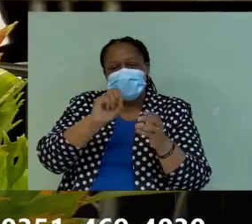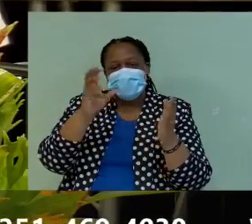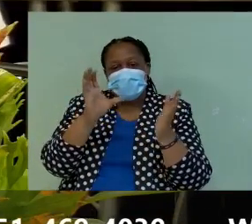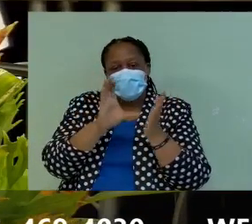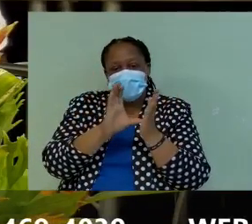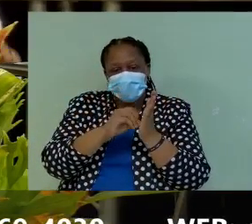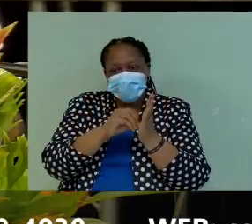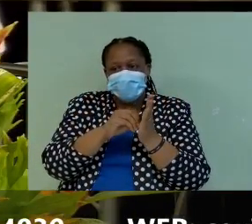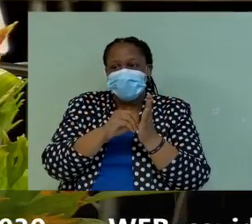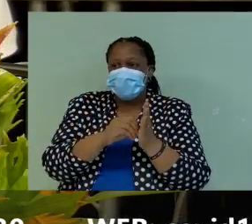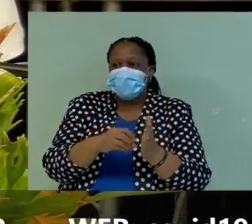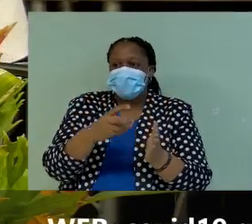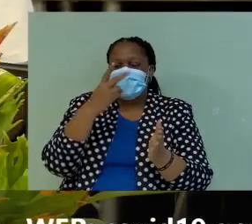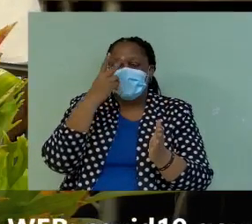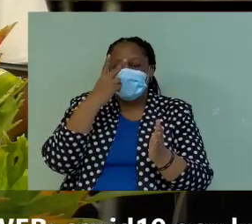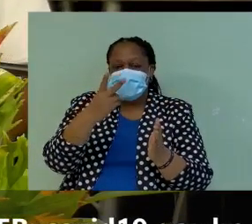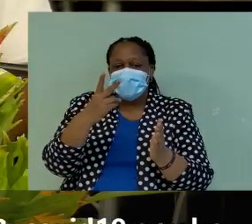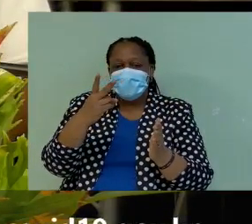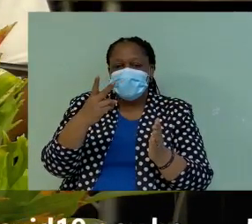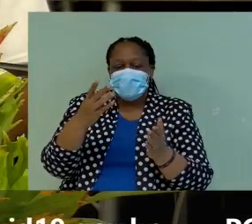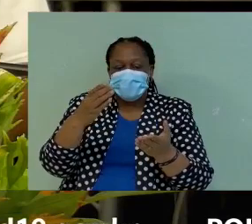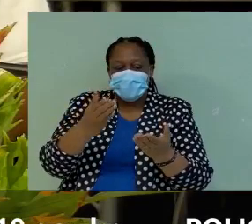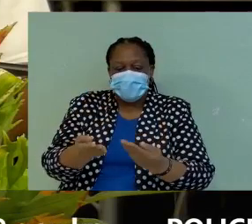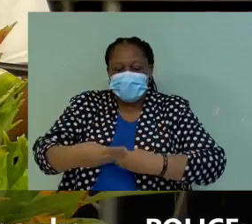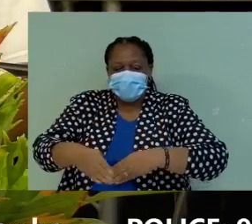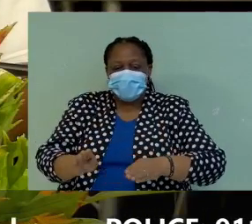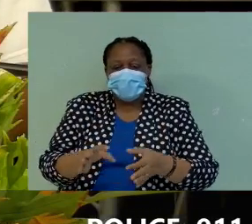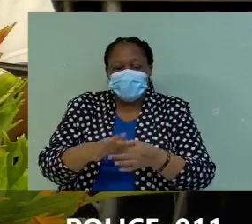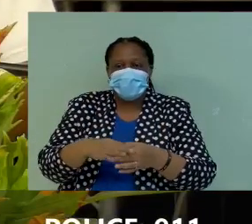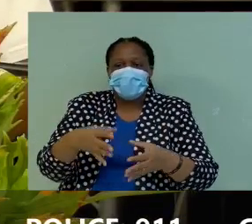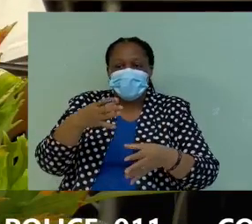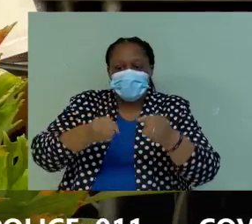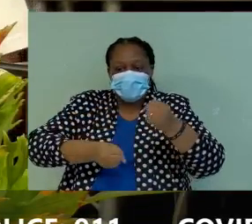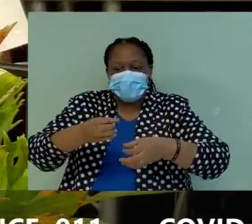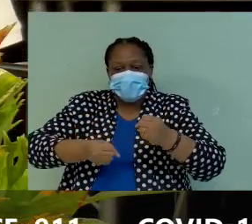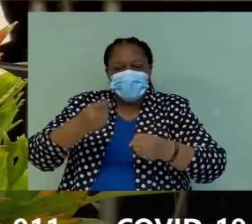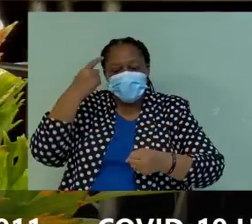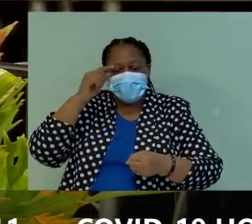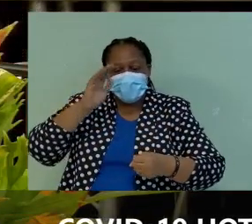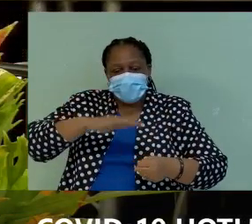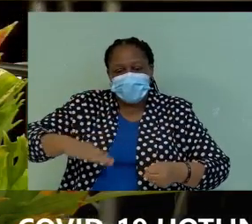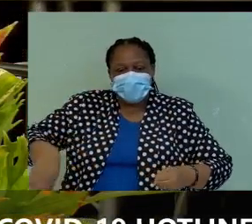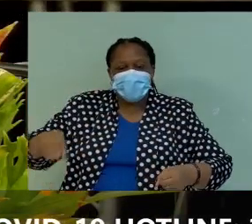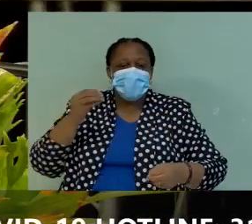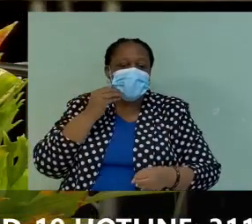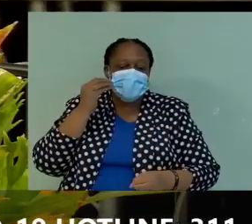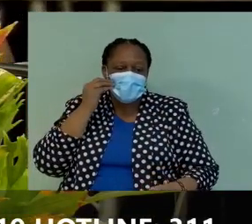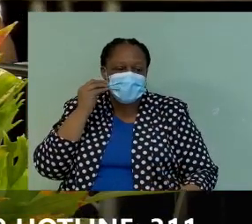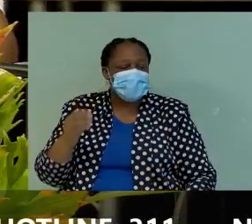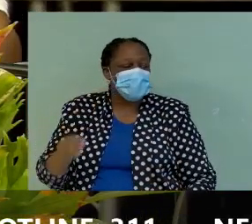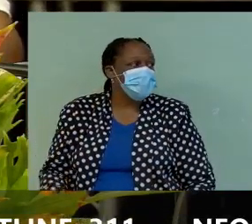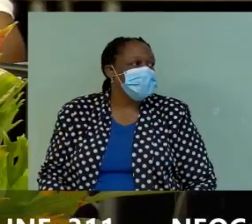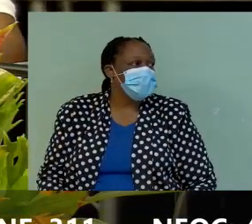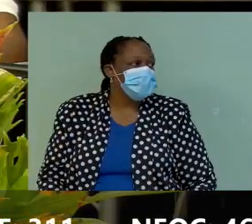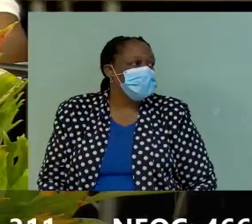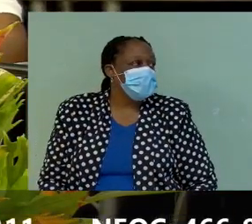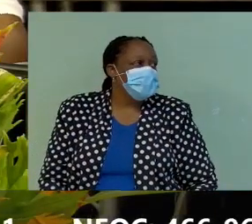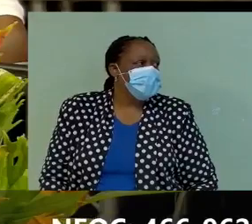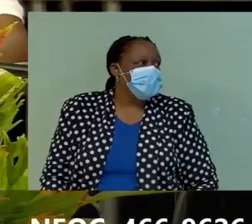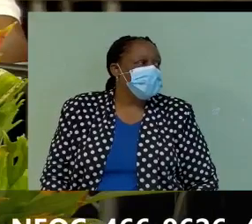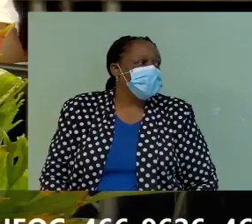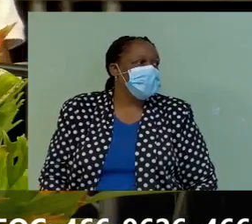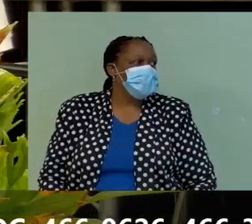of carnation milk for the children home. For the past 2 days, Spice Mill has been supporting the